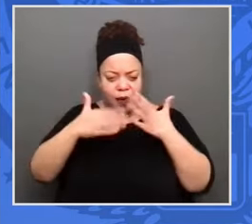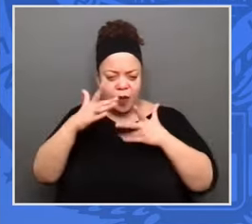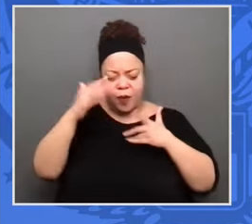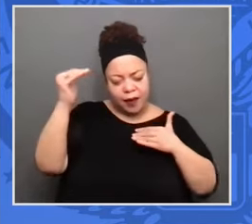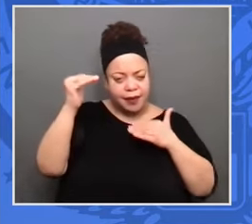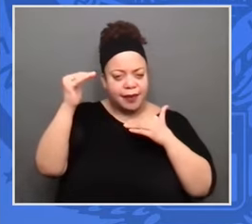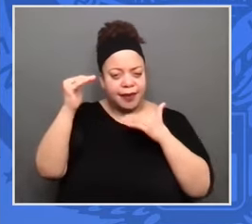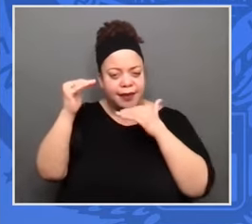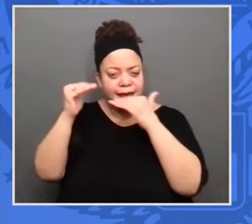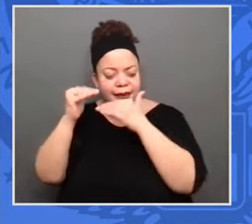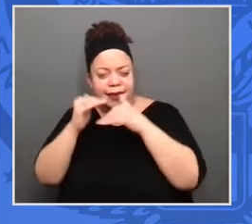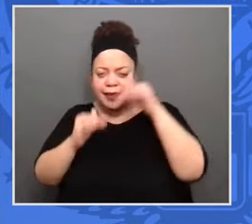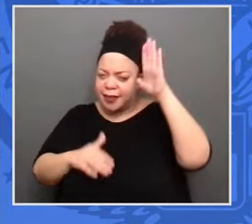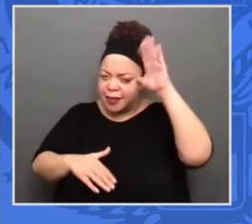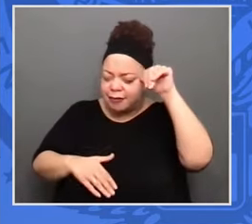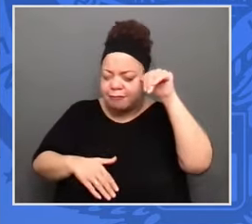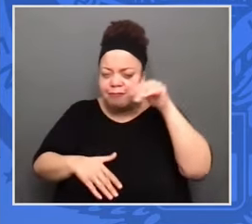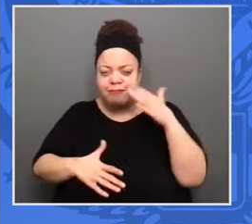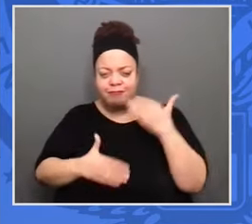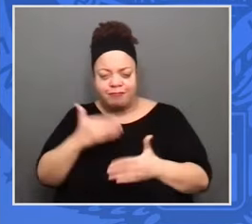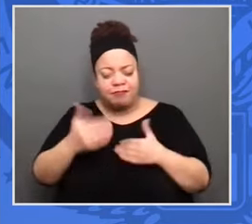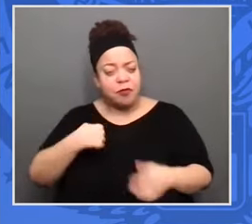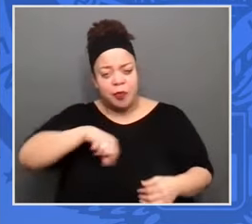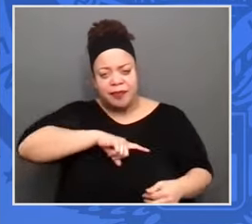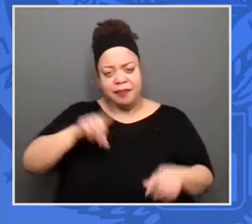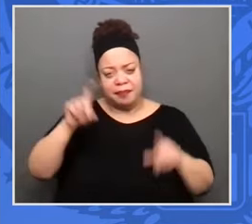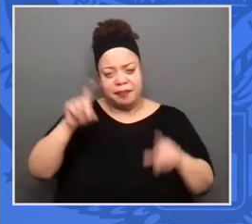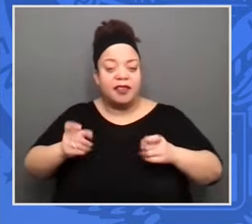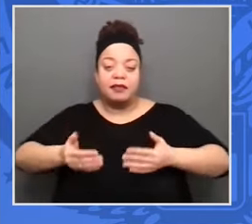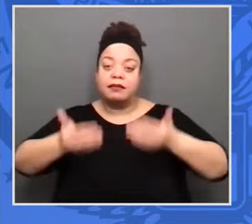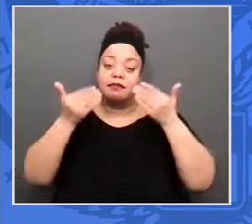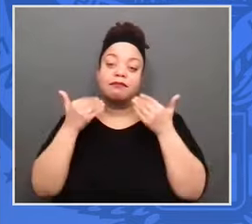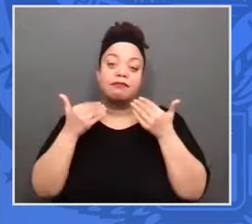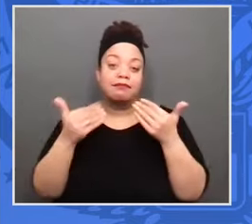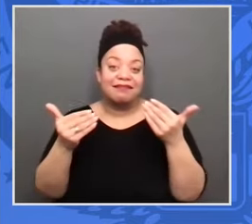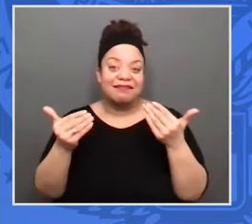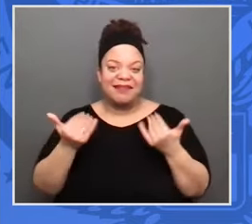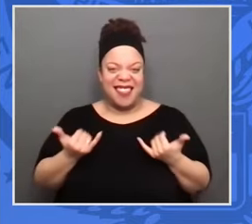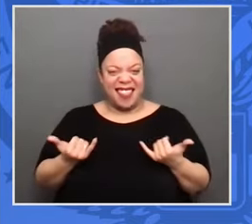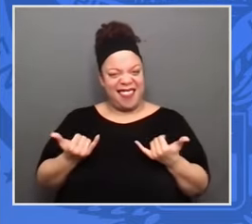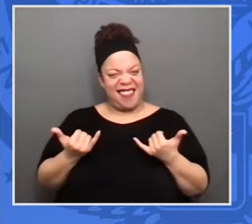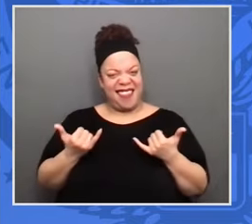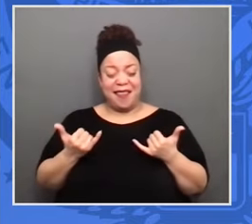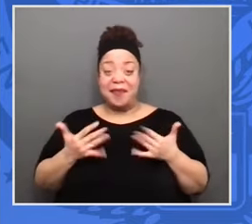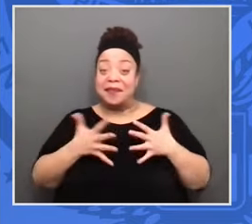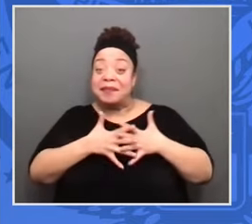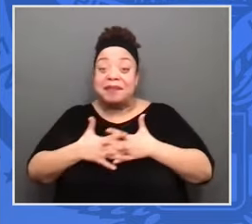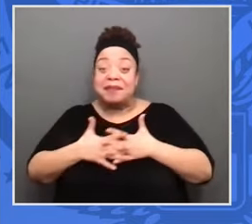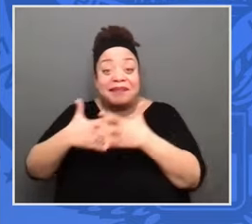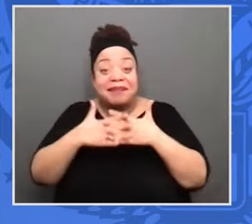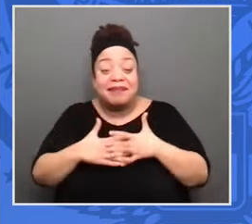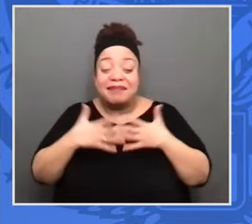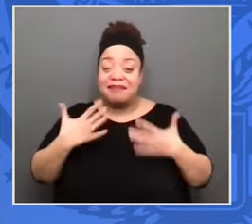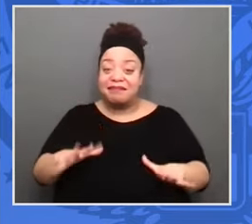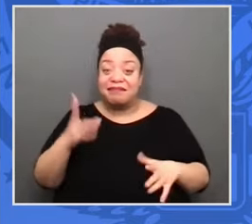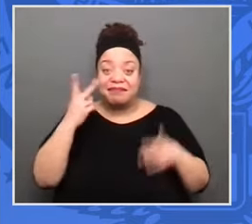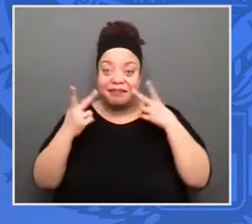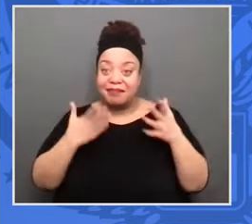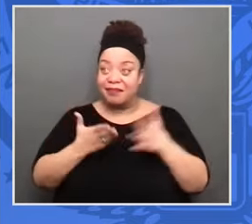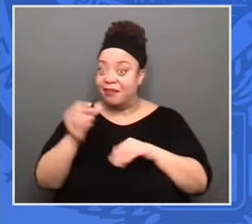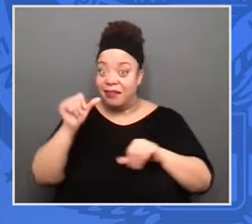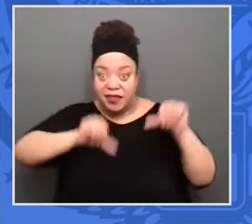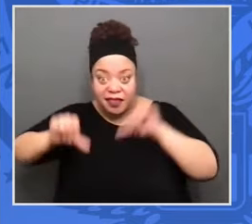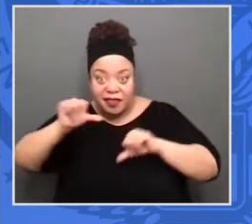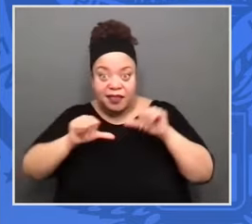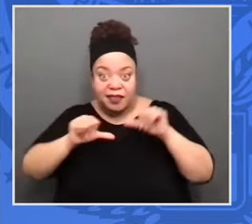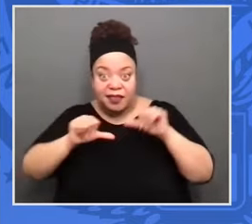today. I see it in the scientists who are transforming the future. I see it in the parents who are nurturing